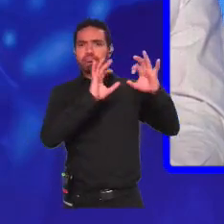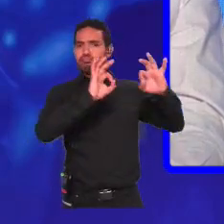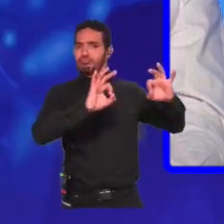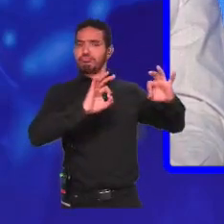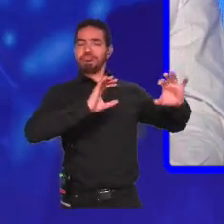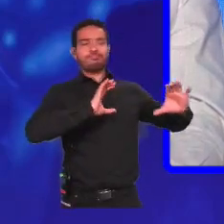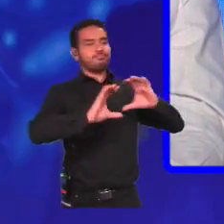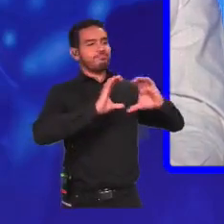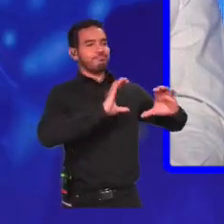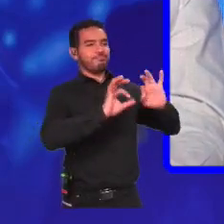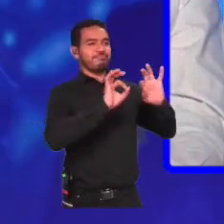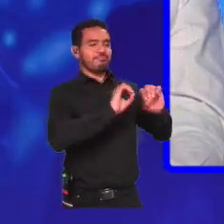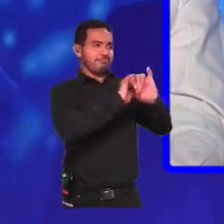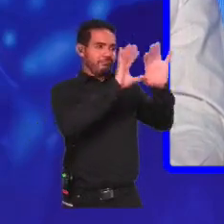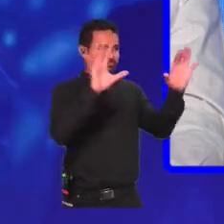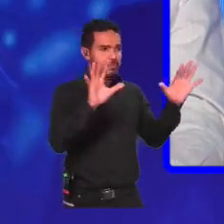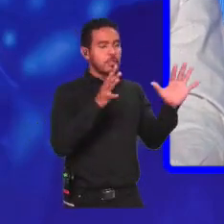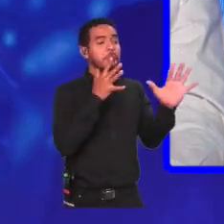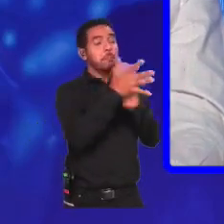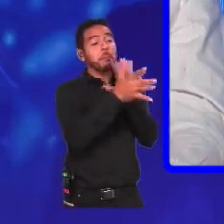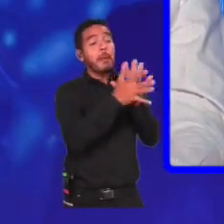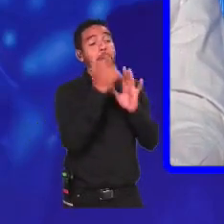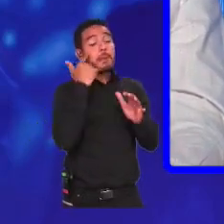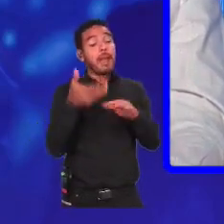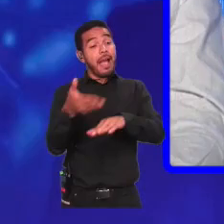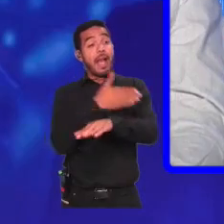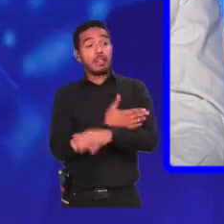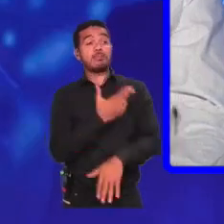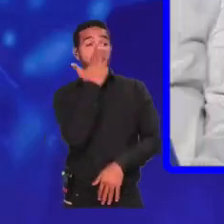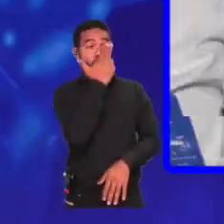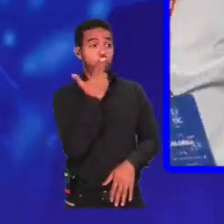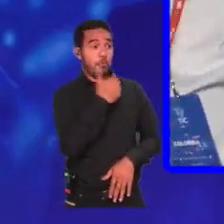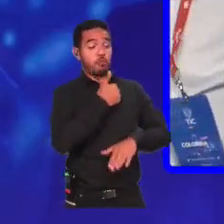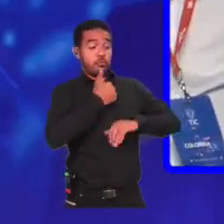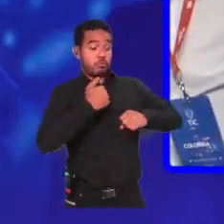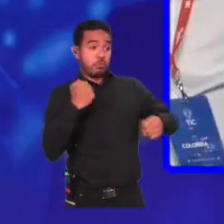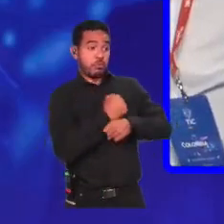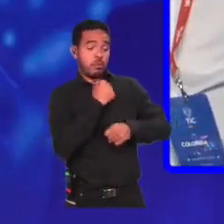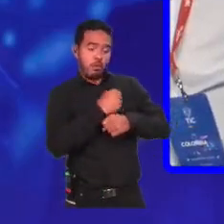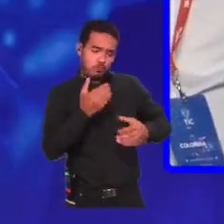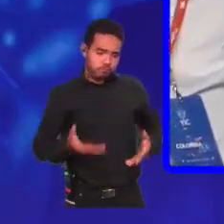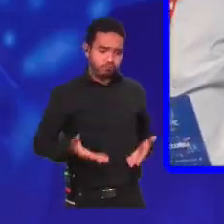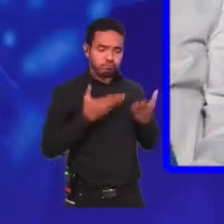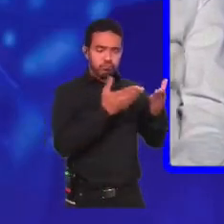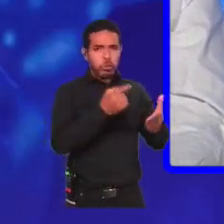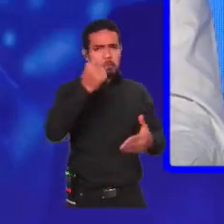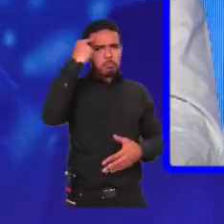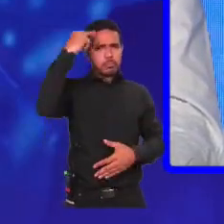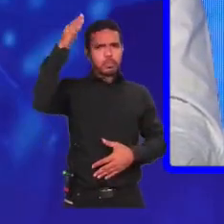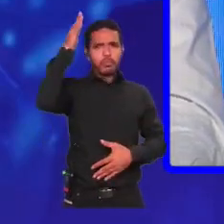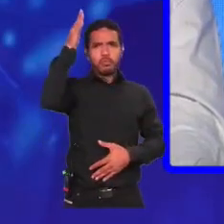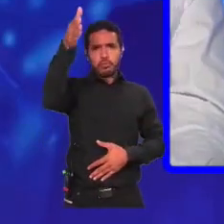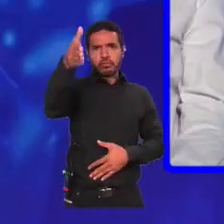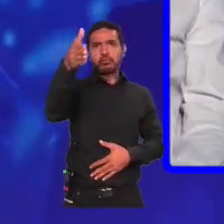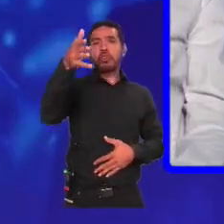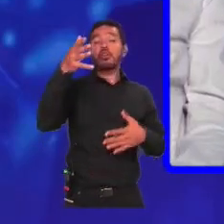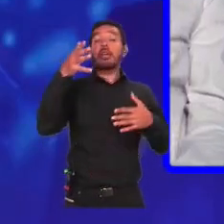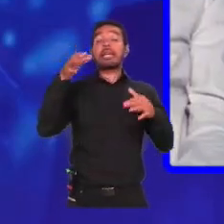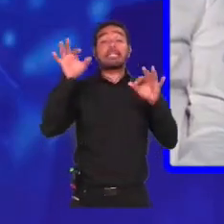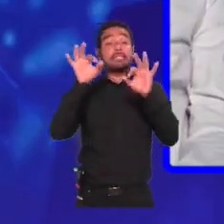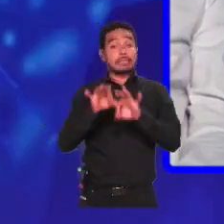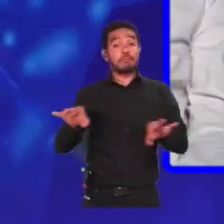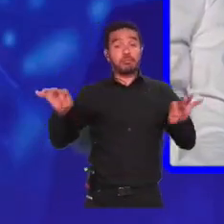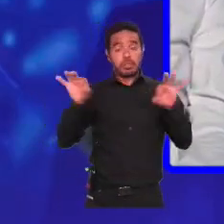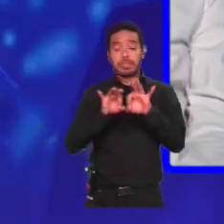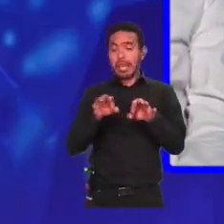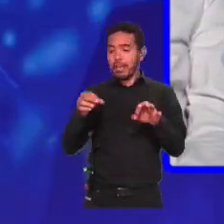your commitments, to think ahead to the next thing that we may need, is going to be really valuable, because that's what we're doing internally already